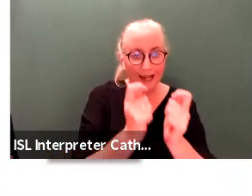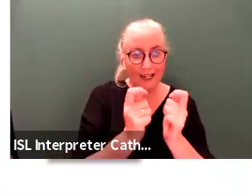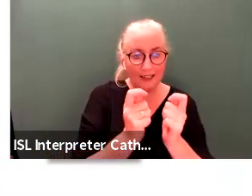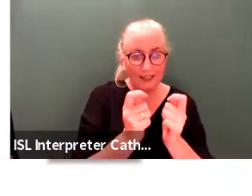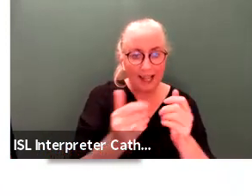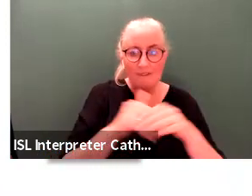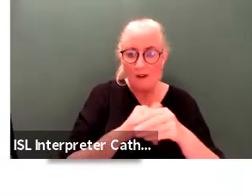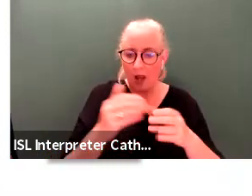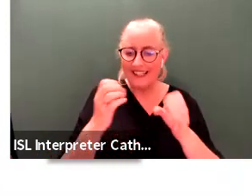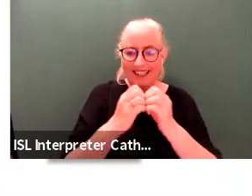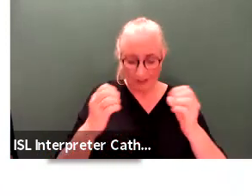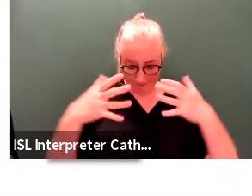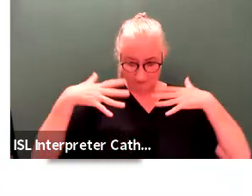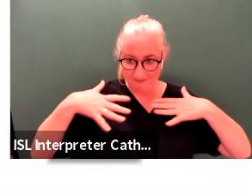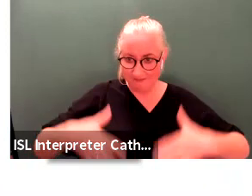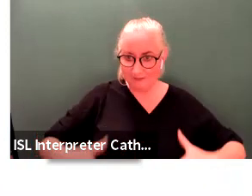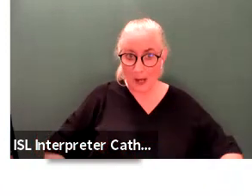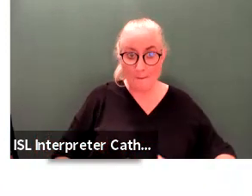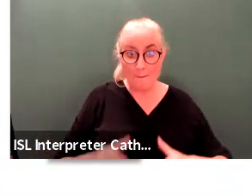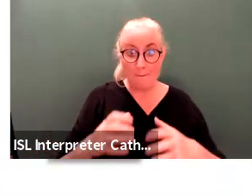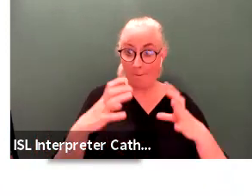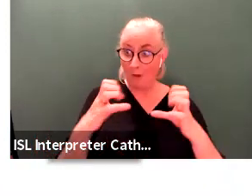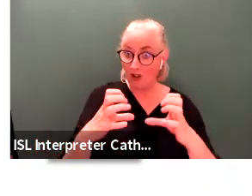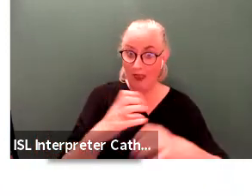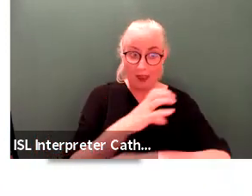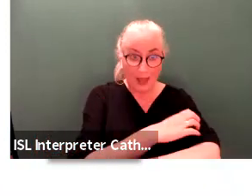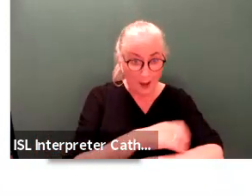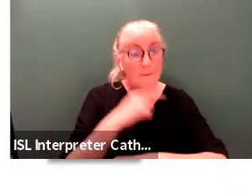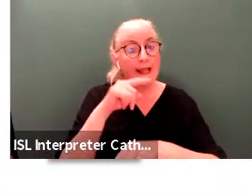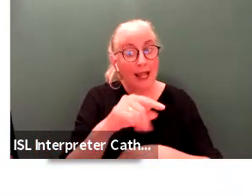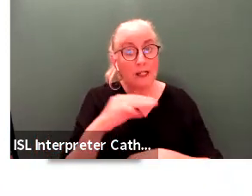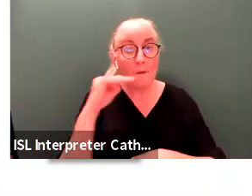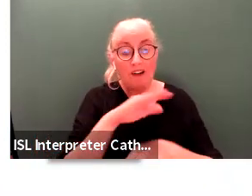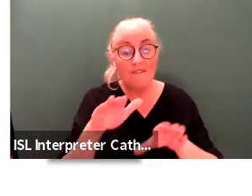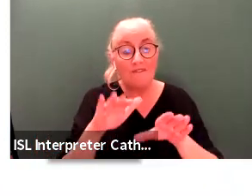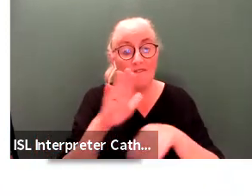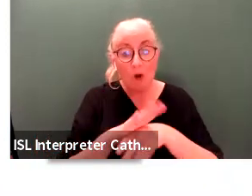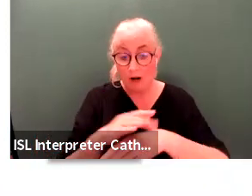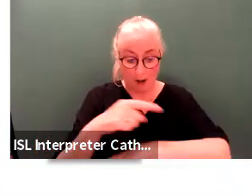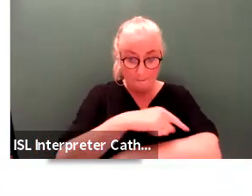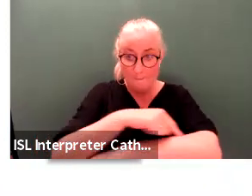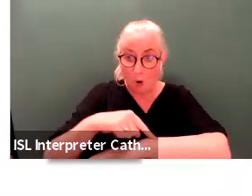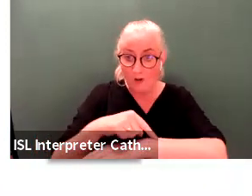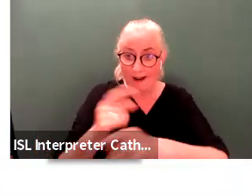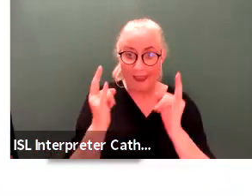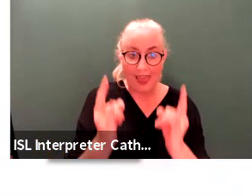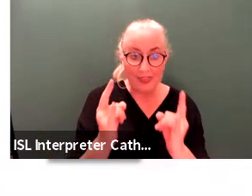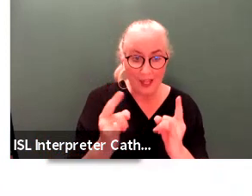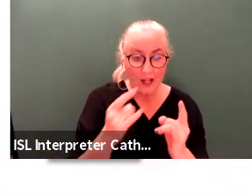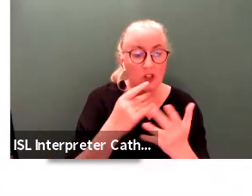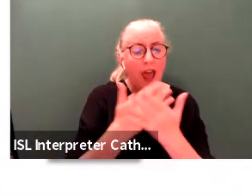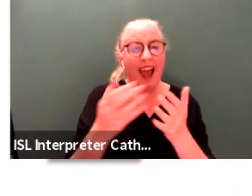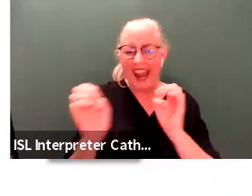major muscle groups. So this is really, really important to help maintain your bone health. And exercise has so many